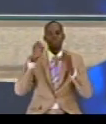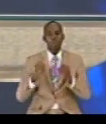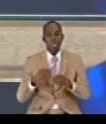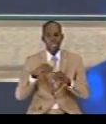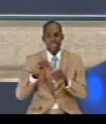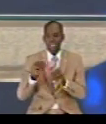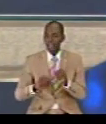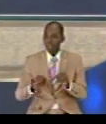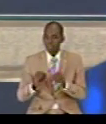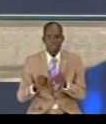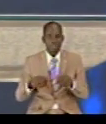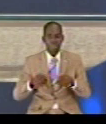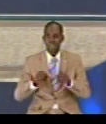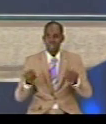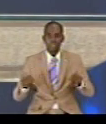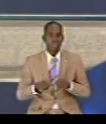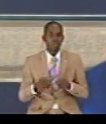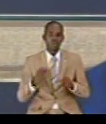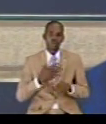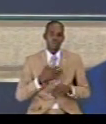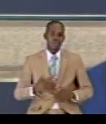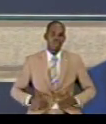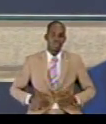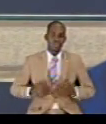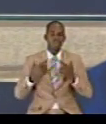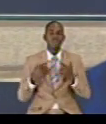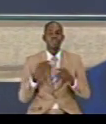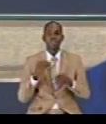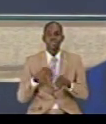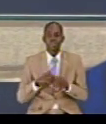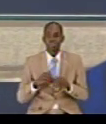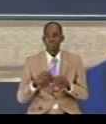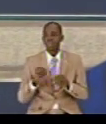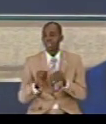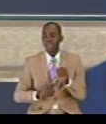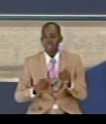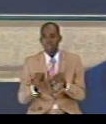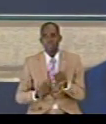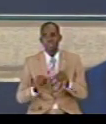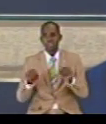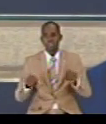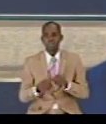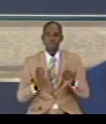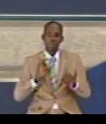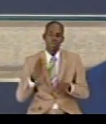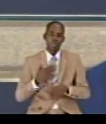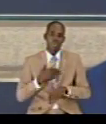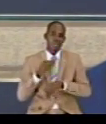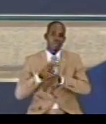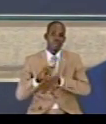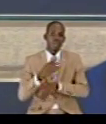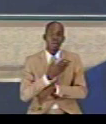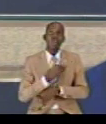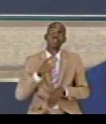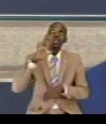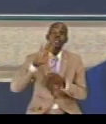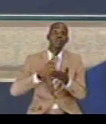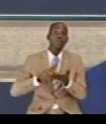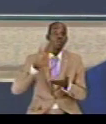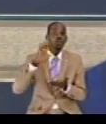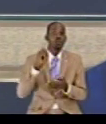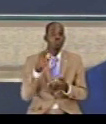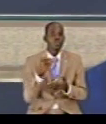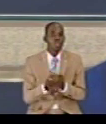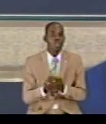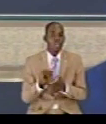want to see your power. In every area of ministry, I want to see your power and thy glory. So as I have